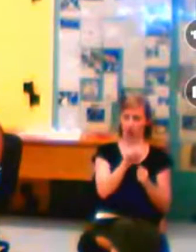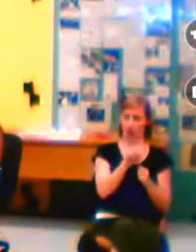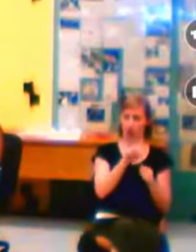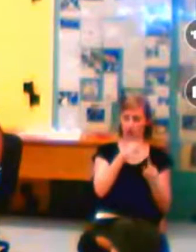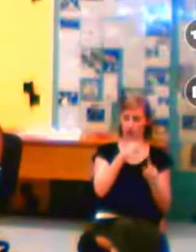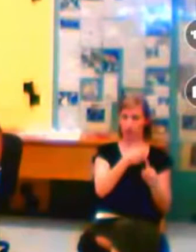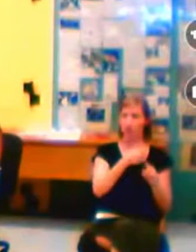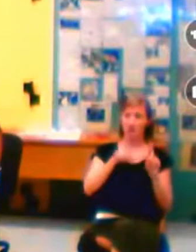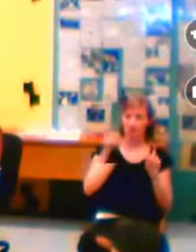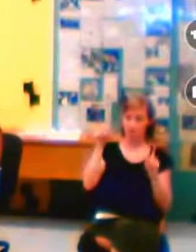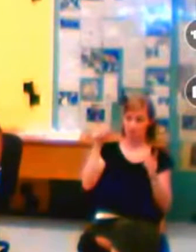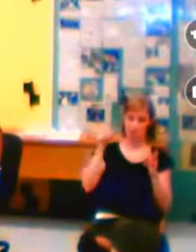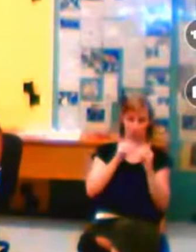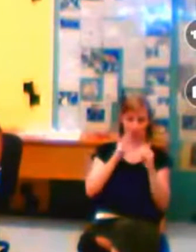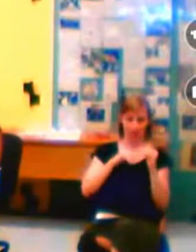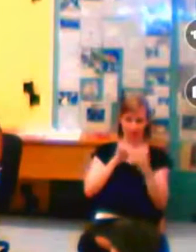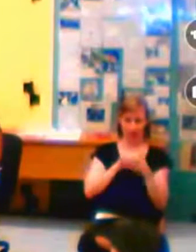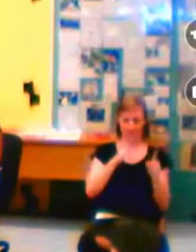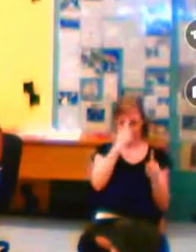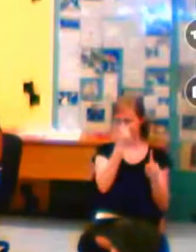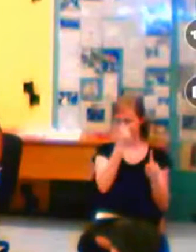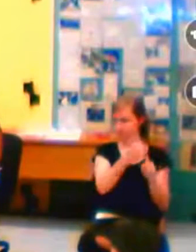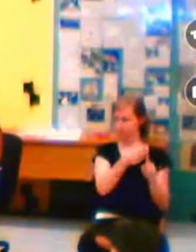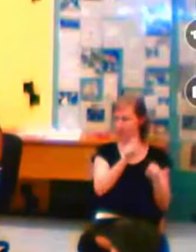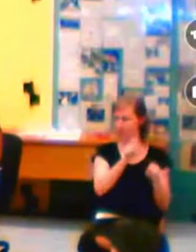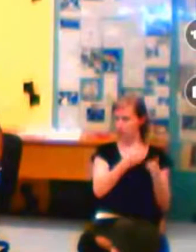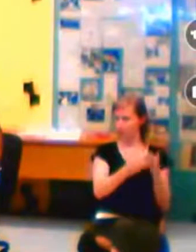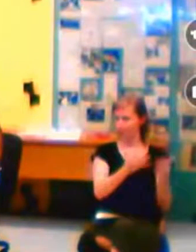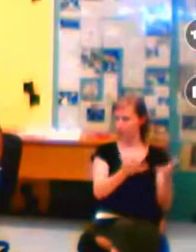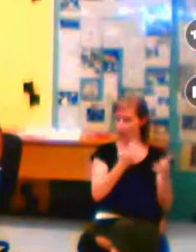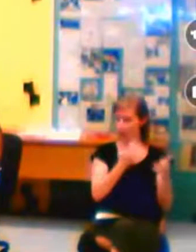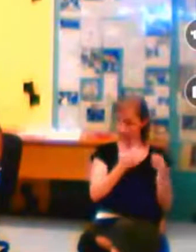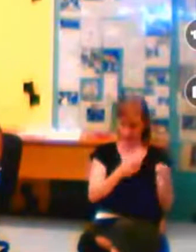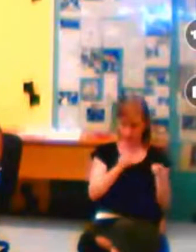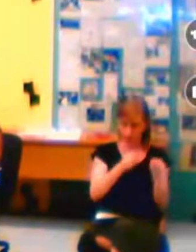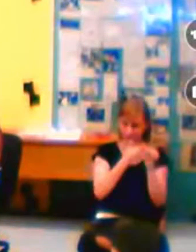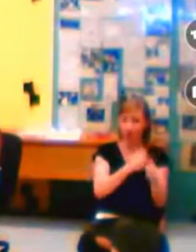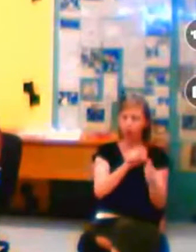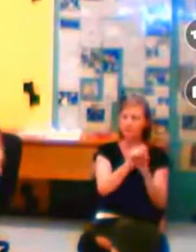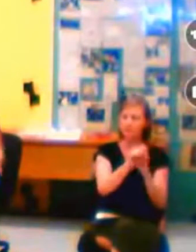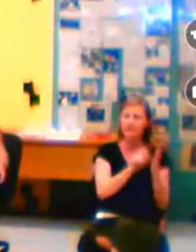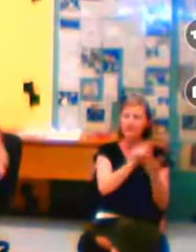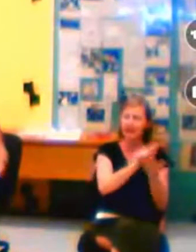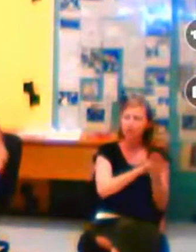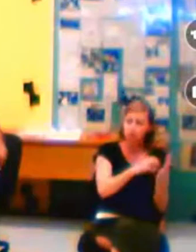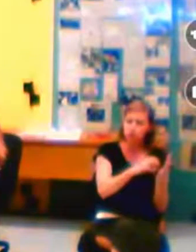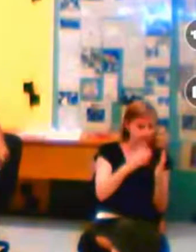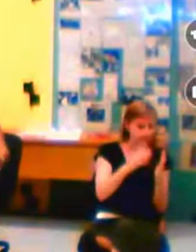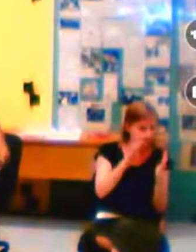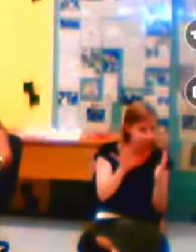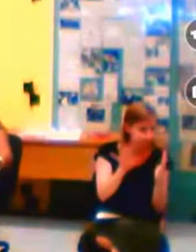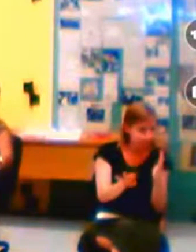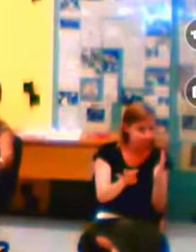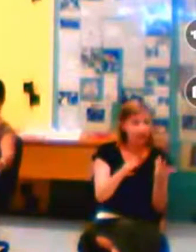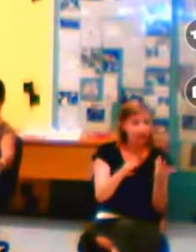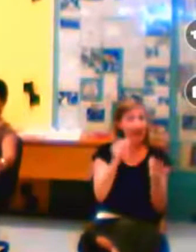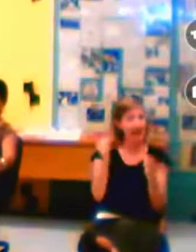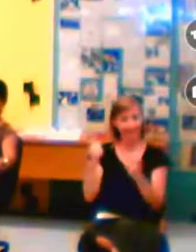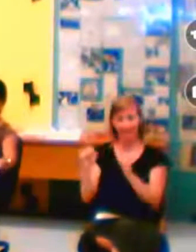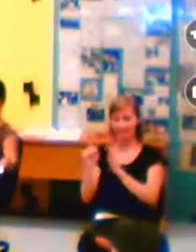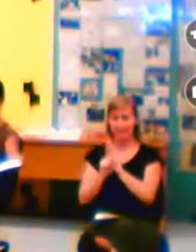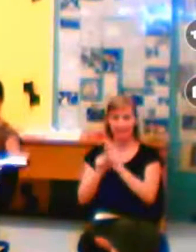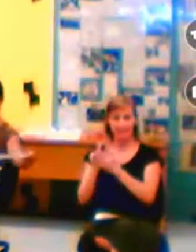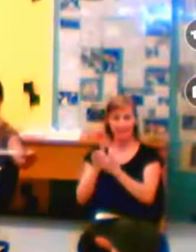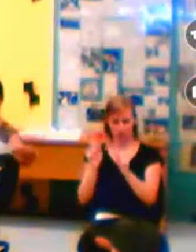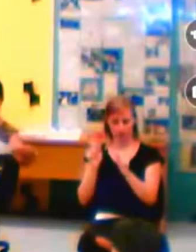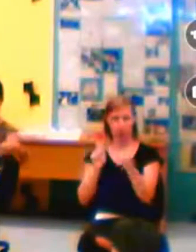Again, there's no guarantees. It's simply federal law has to be followed by Colorado Care. Beyond that, Colorado Care can pretty much